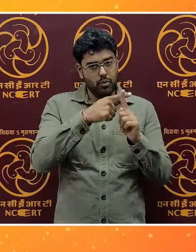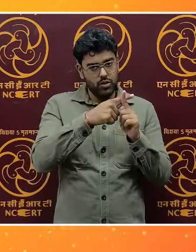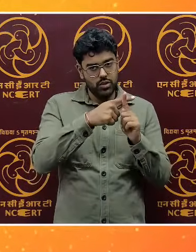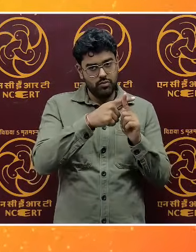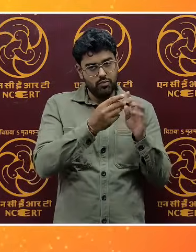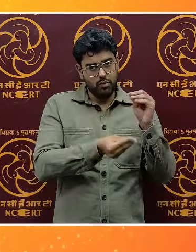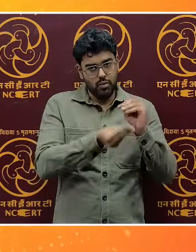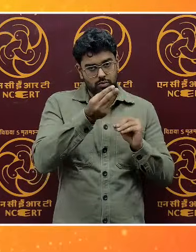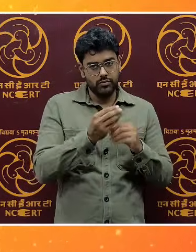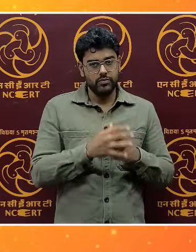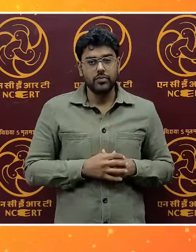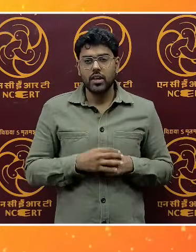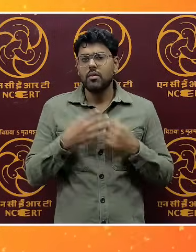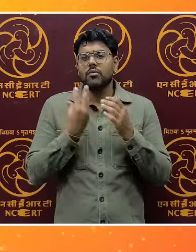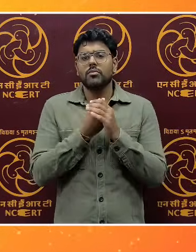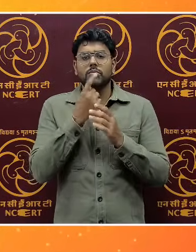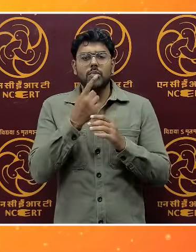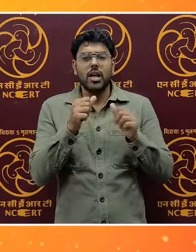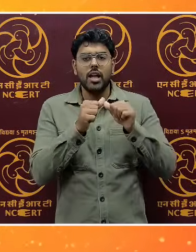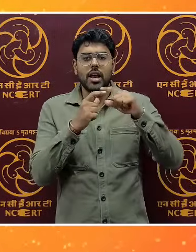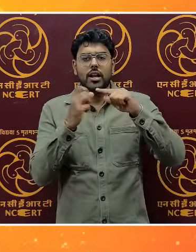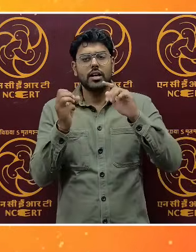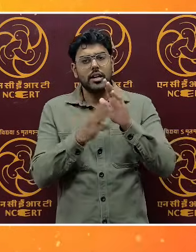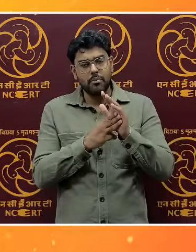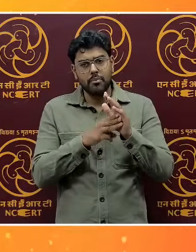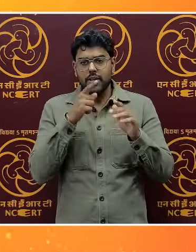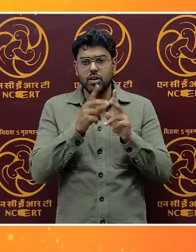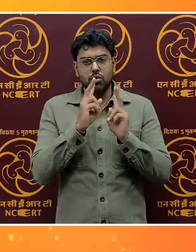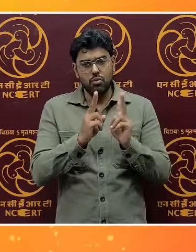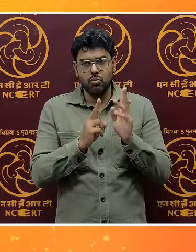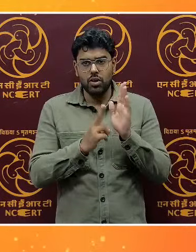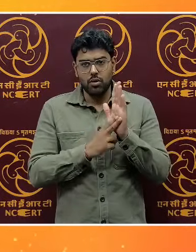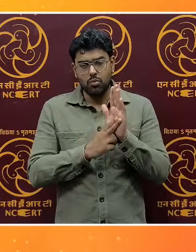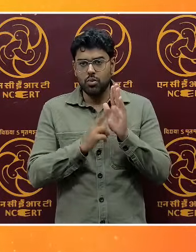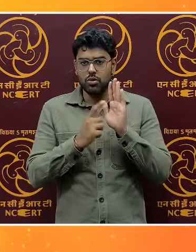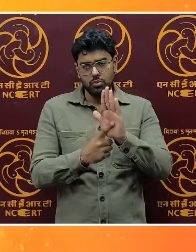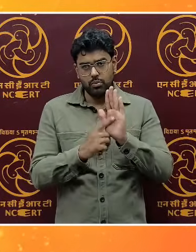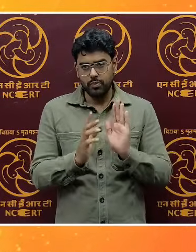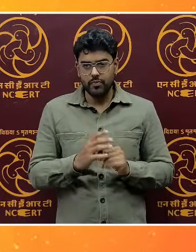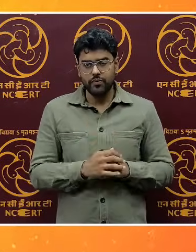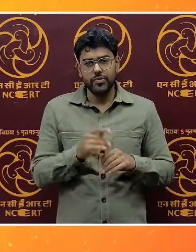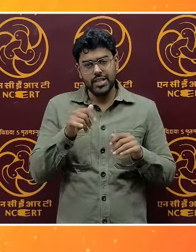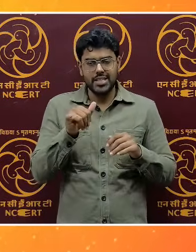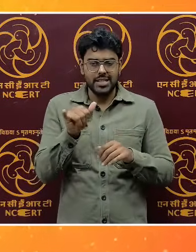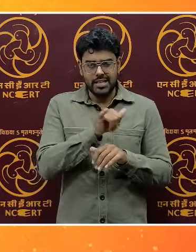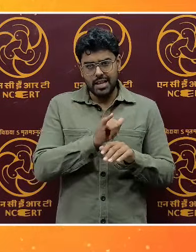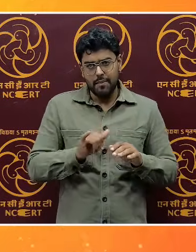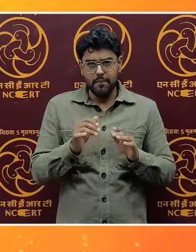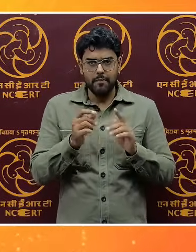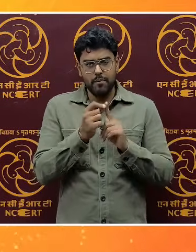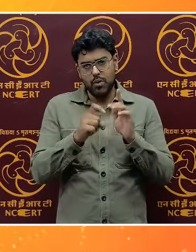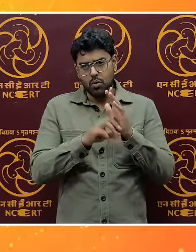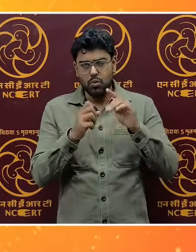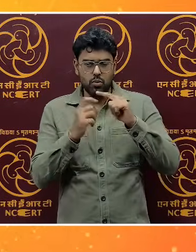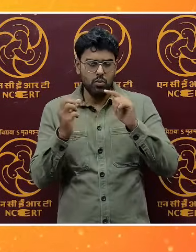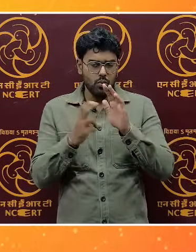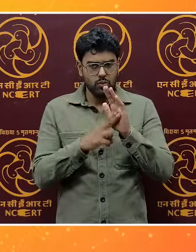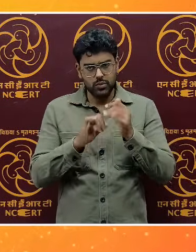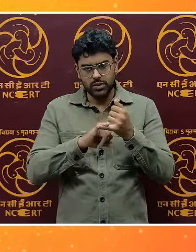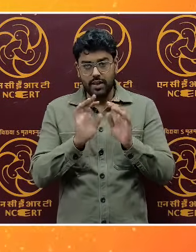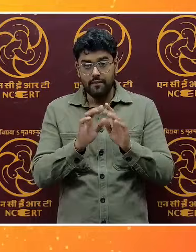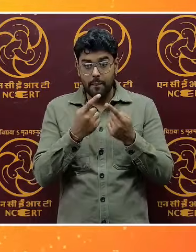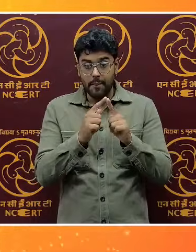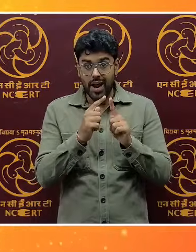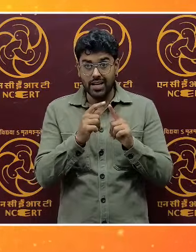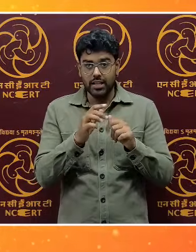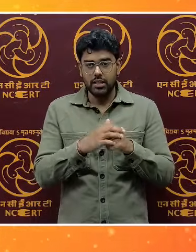charge is more. Because we say atoms are electrically neutral. They have same number of protons and electrons, right? So it has